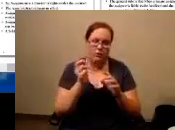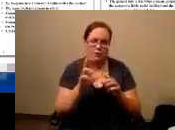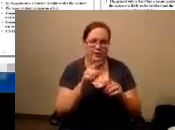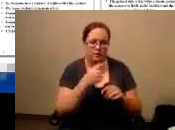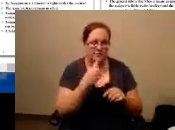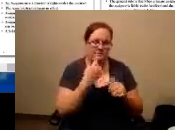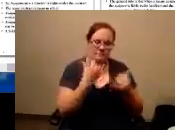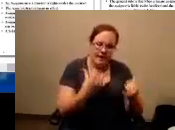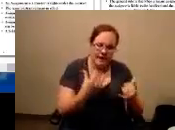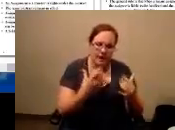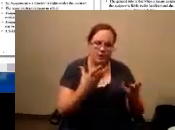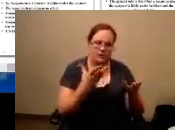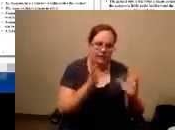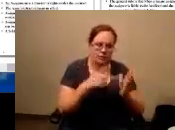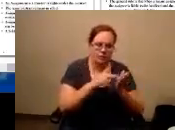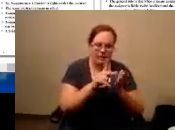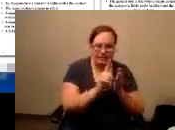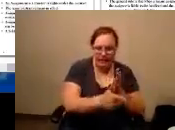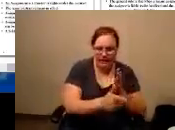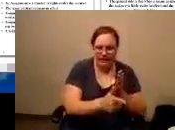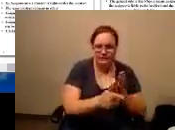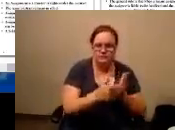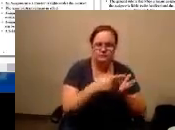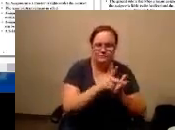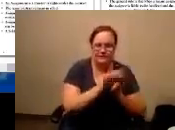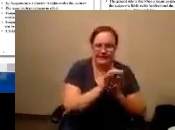charge you late charges, but we won't